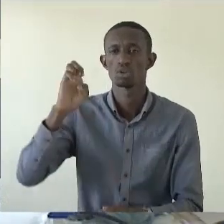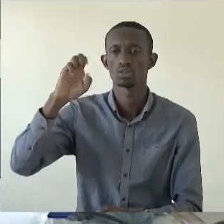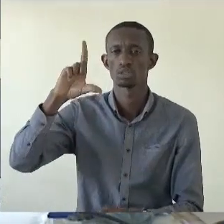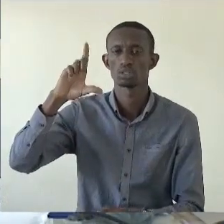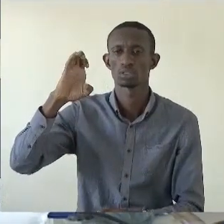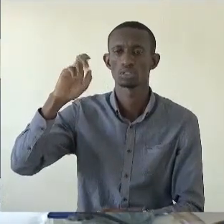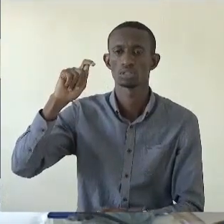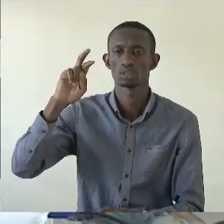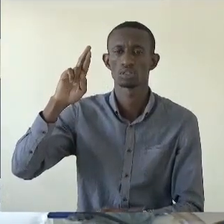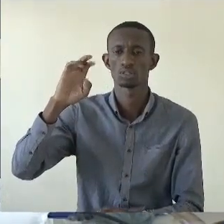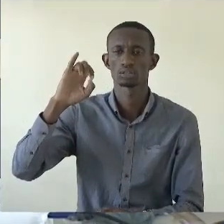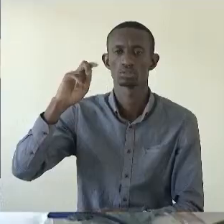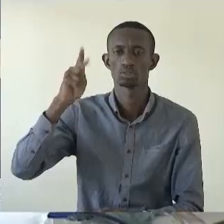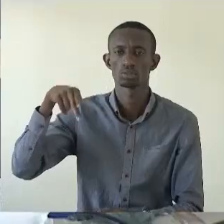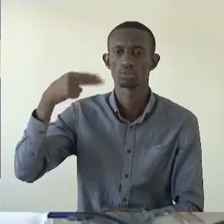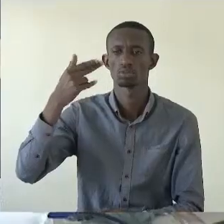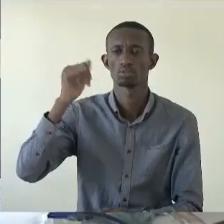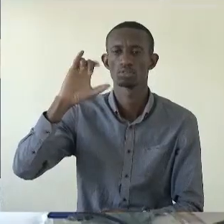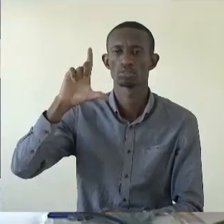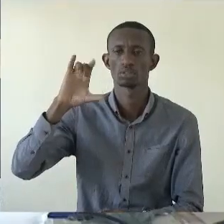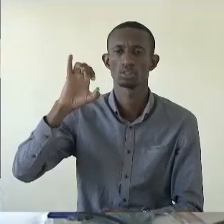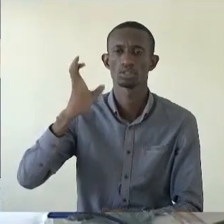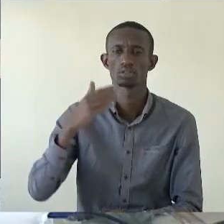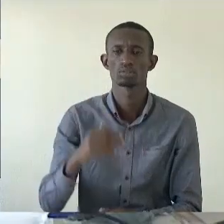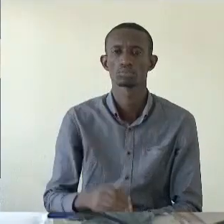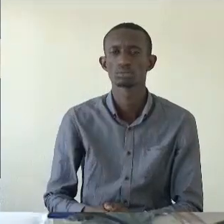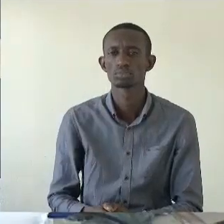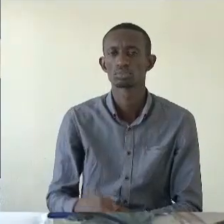reactions. Electrophilic substitution